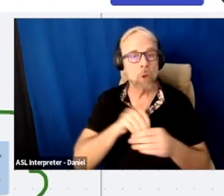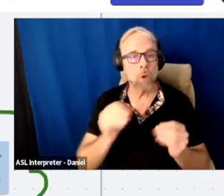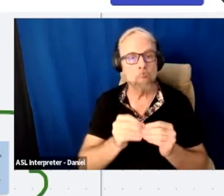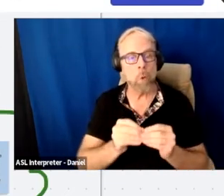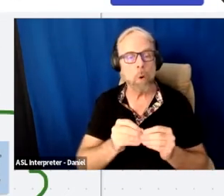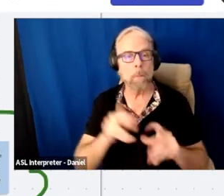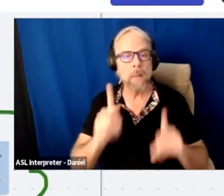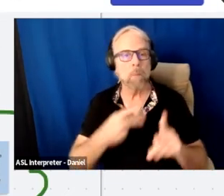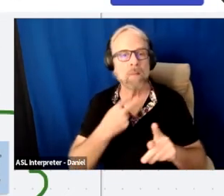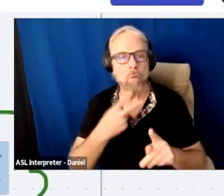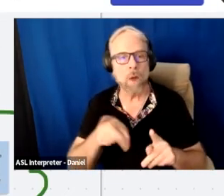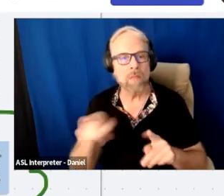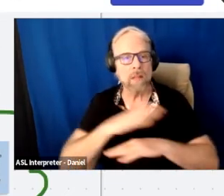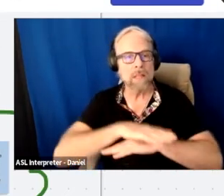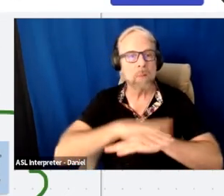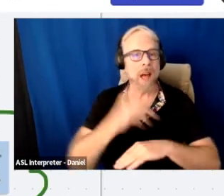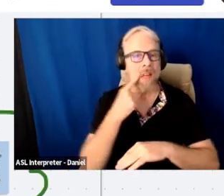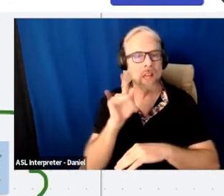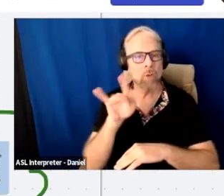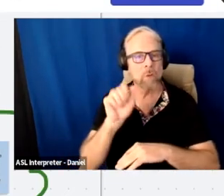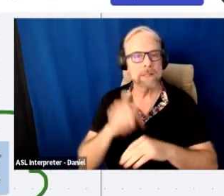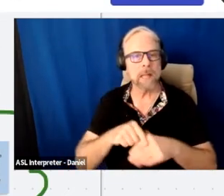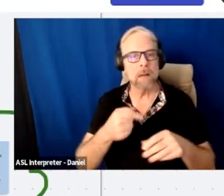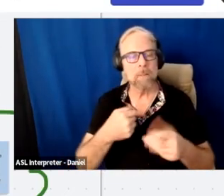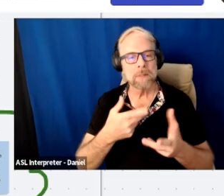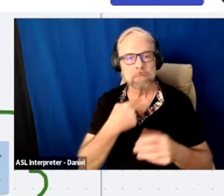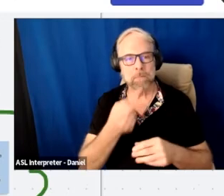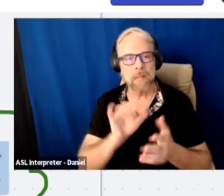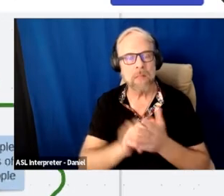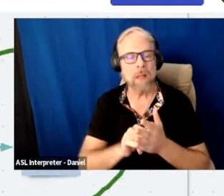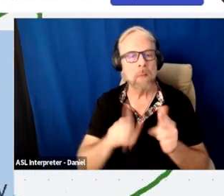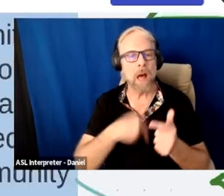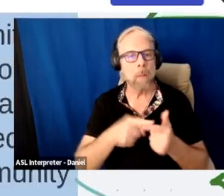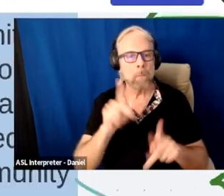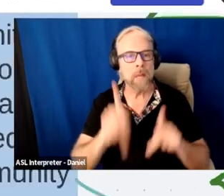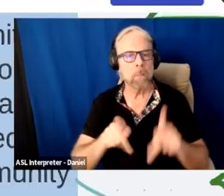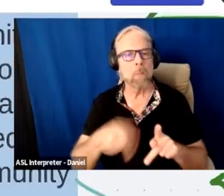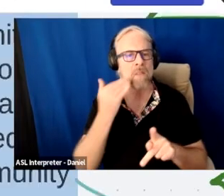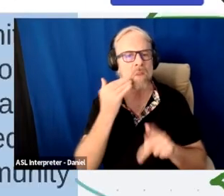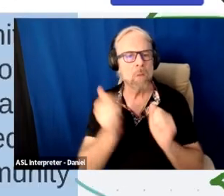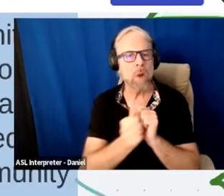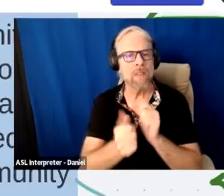Krista mentioned around people being fluent in the language that they need to